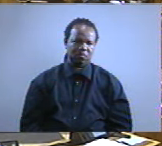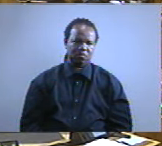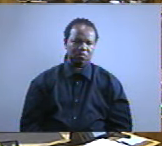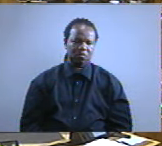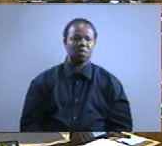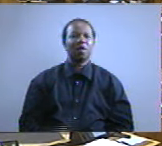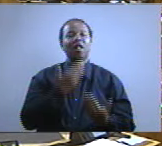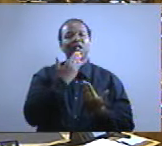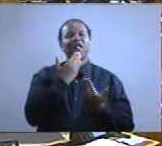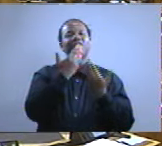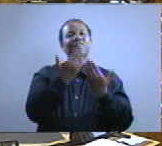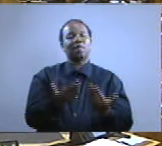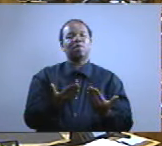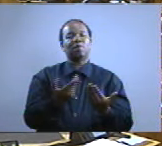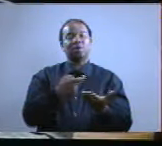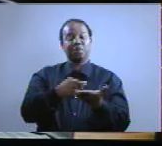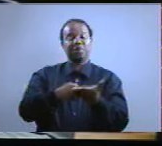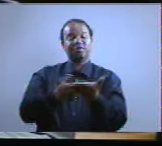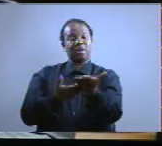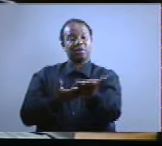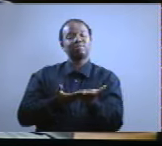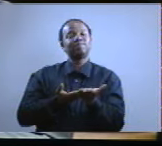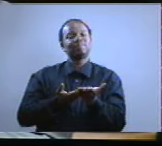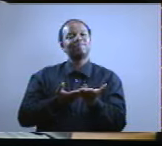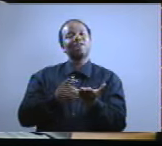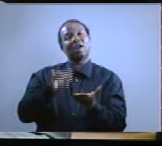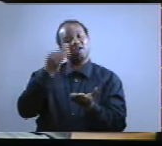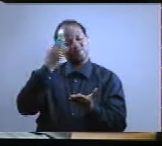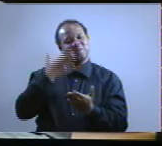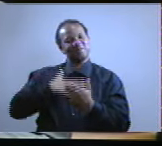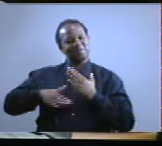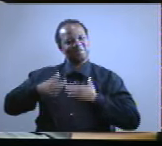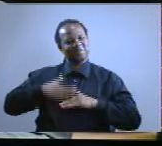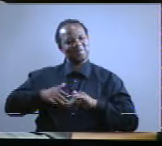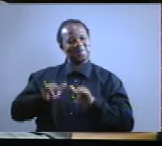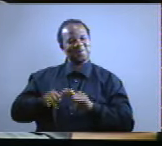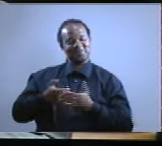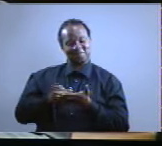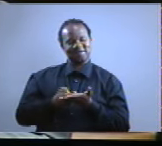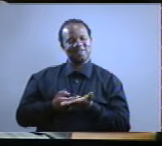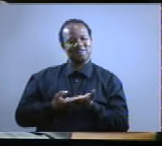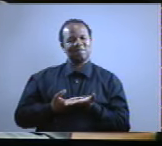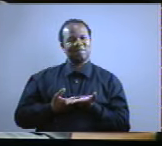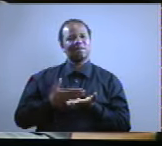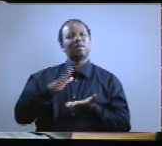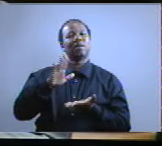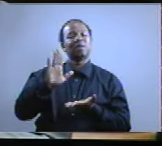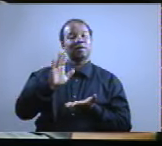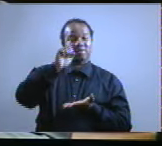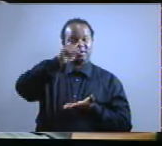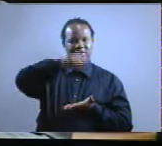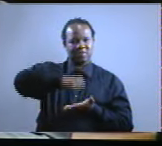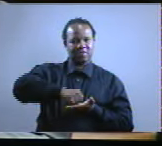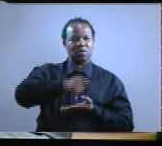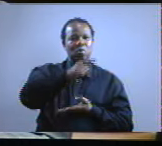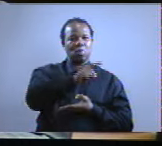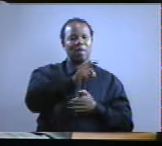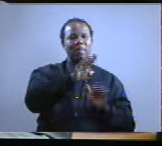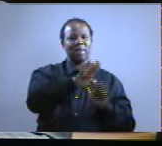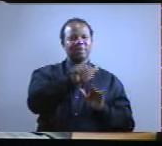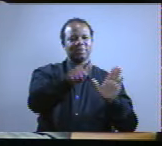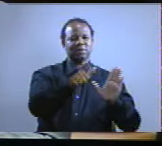Okay, thank you very much. Here are the results that we've all been patiently waiting for. A yes vote,